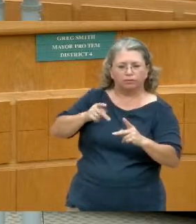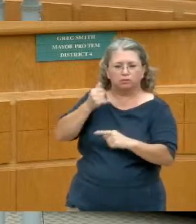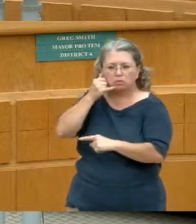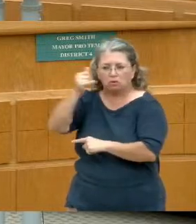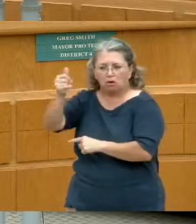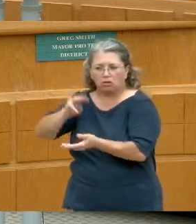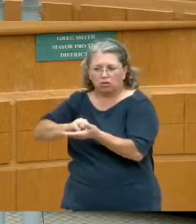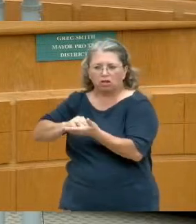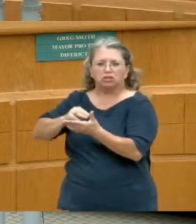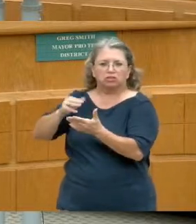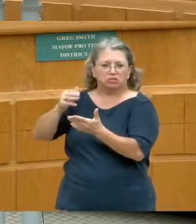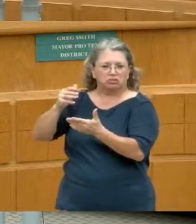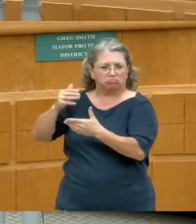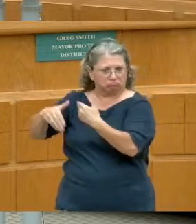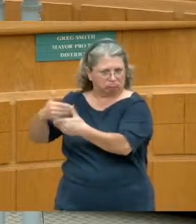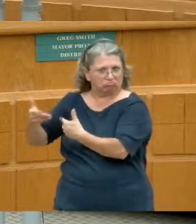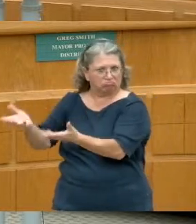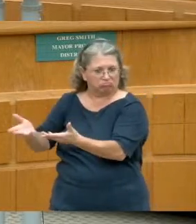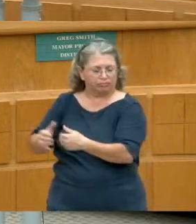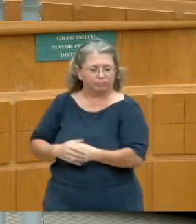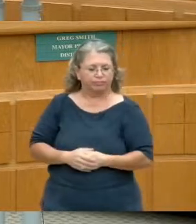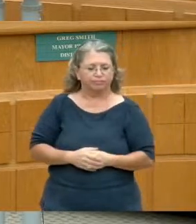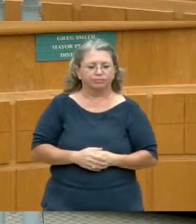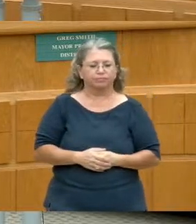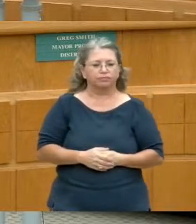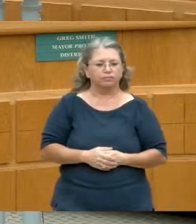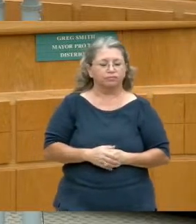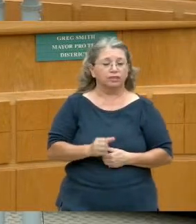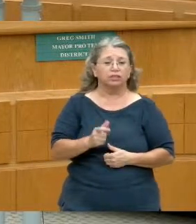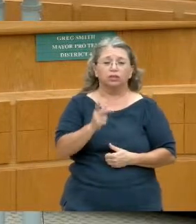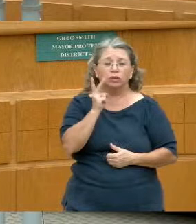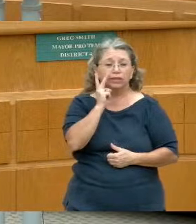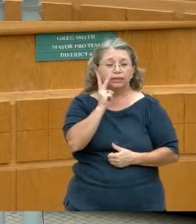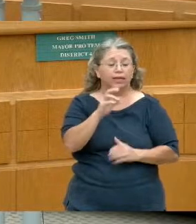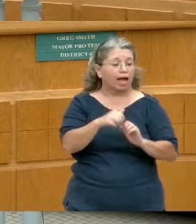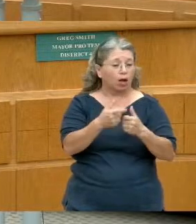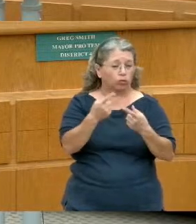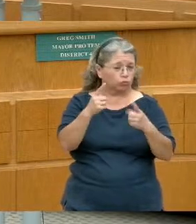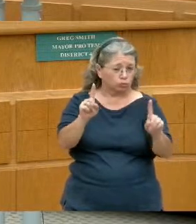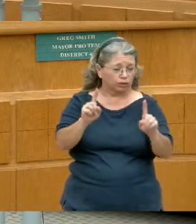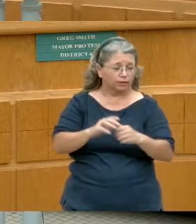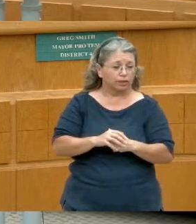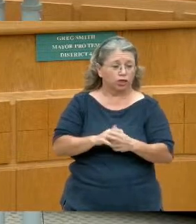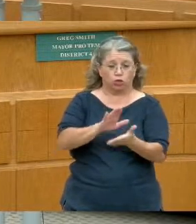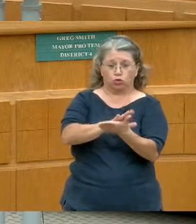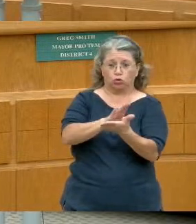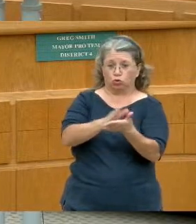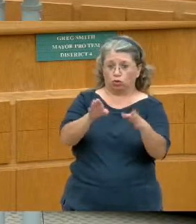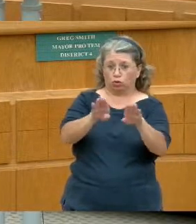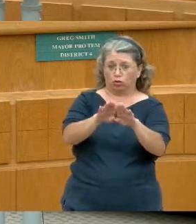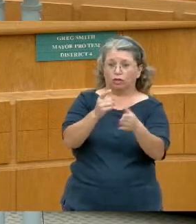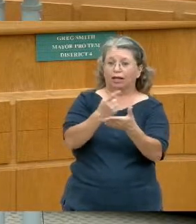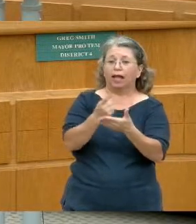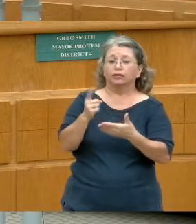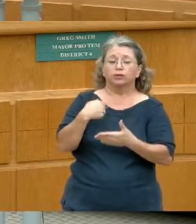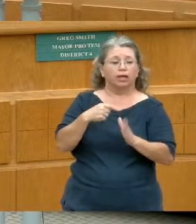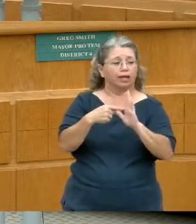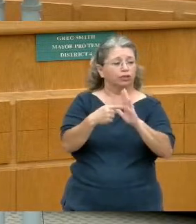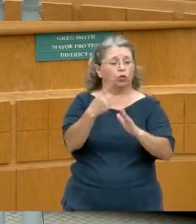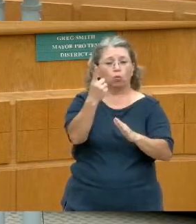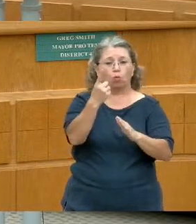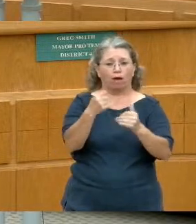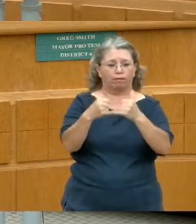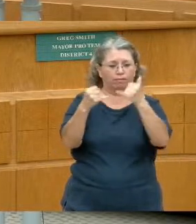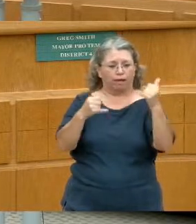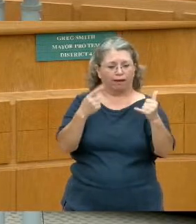So let's see how these interventions are working. The first are school closures. Last week I showed just one line for school